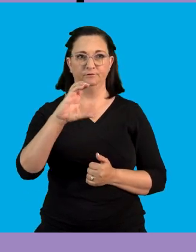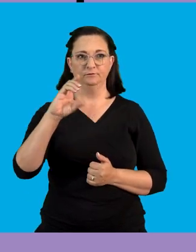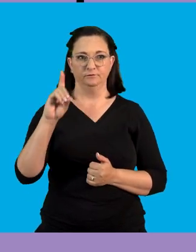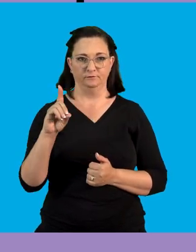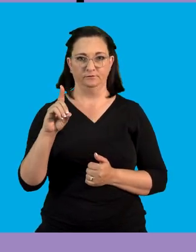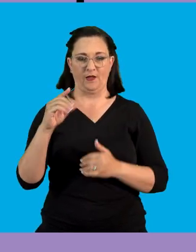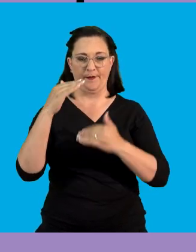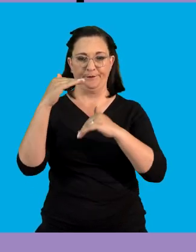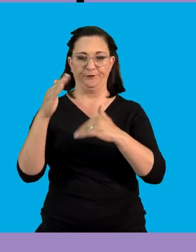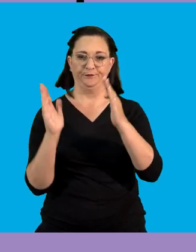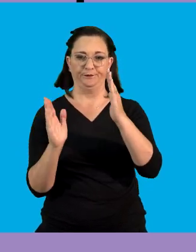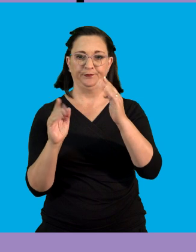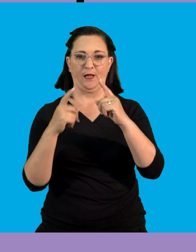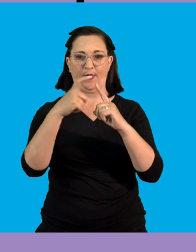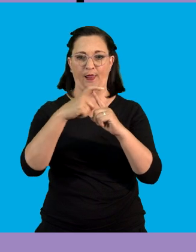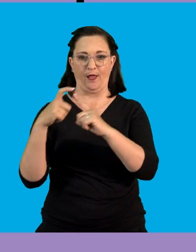ABCD is a parallelogram.